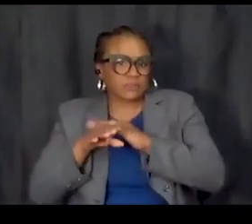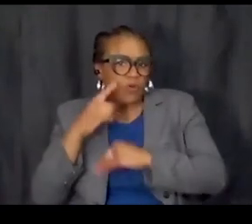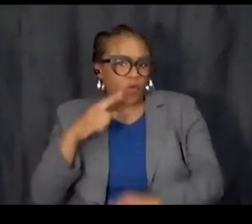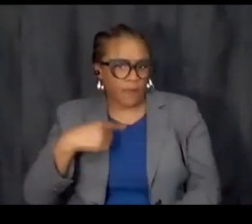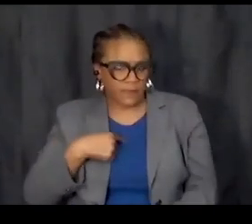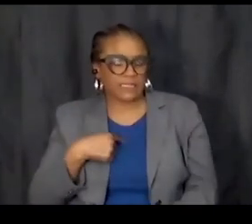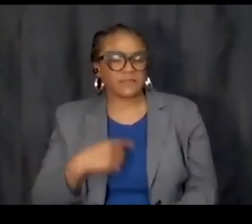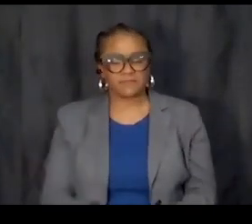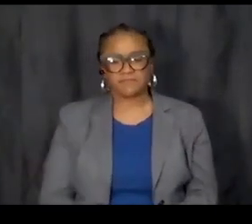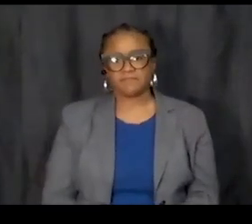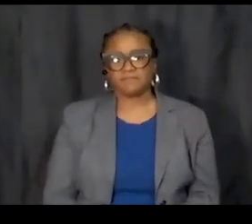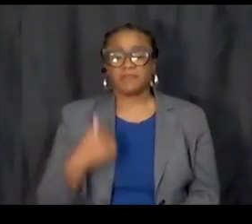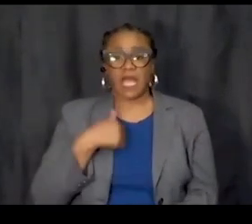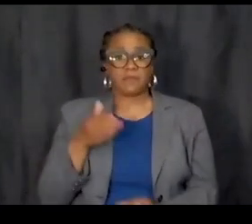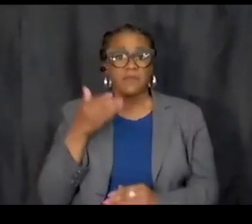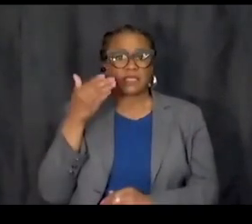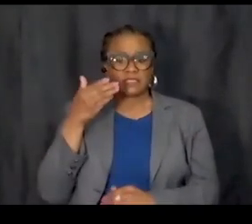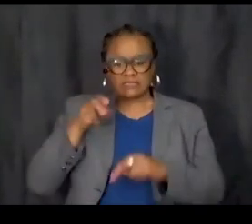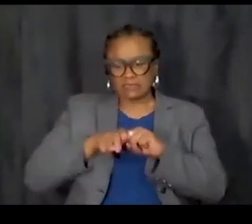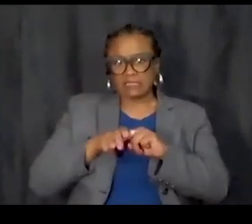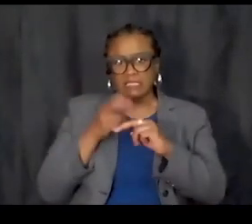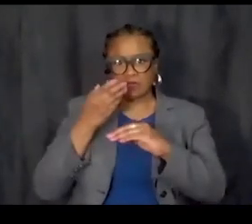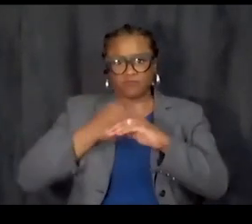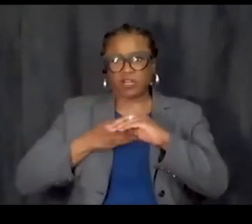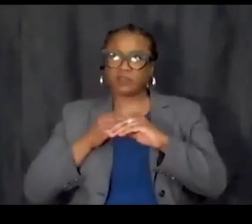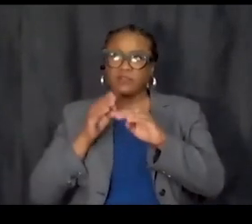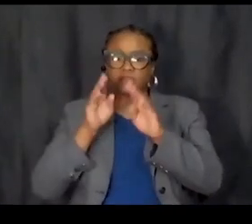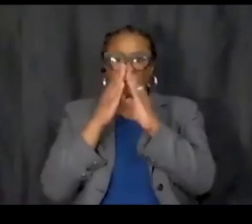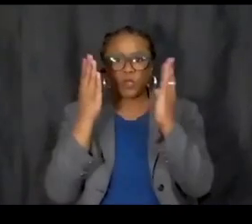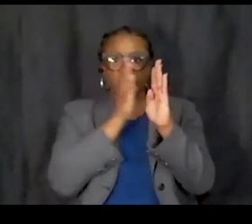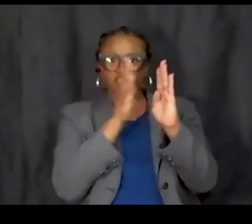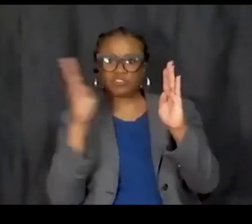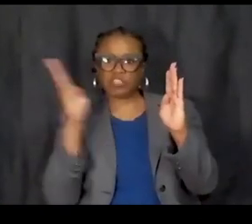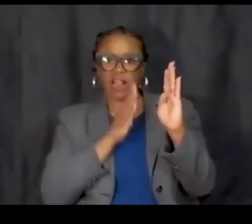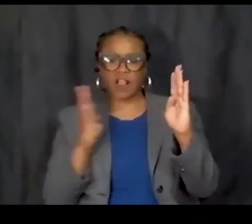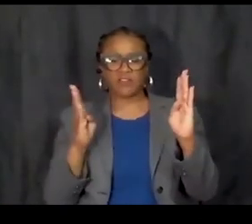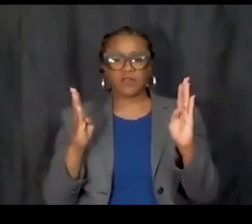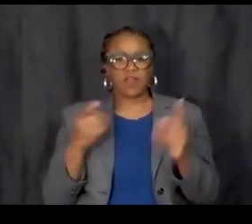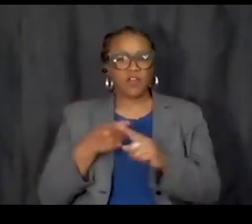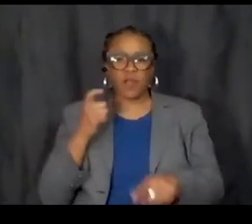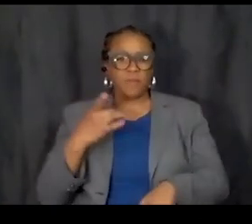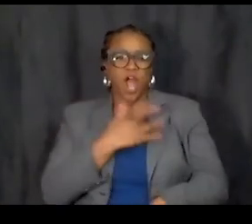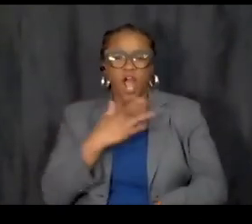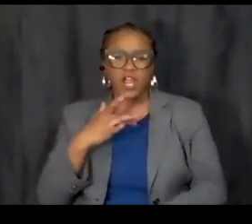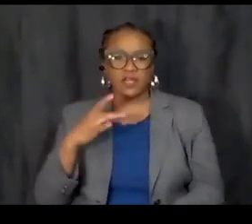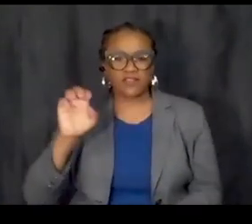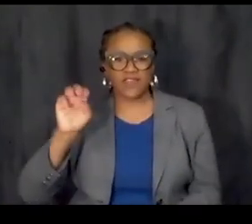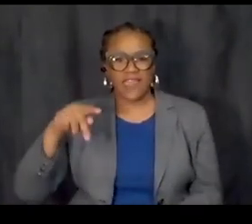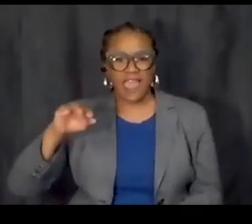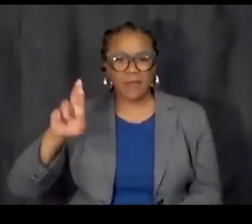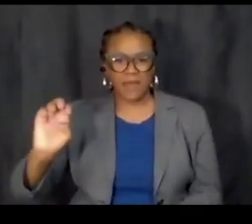accessible. I'm sat in front of a bookshelf, and I'm speaking from the heart of Empire, which is